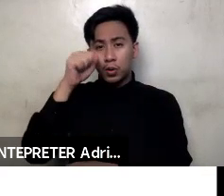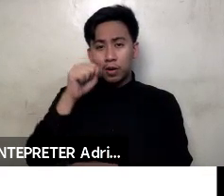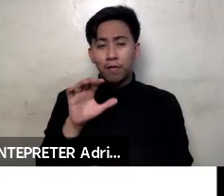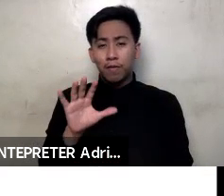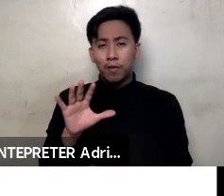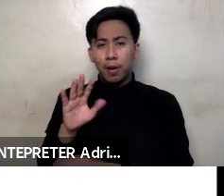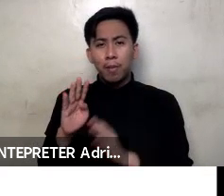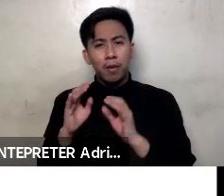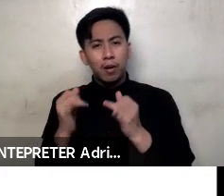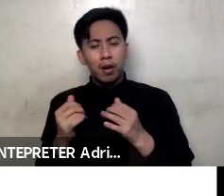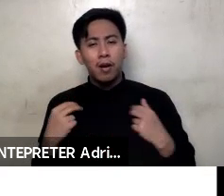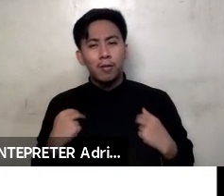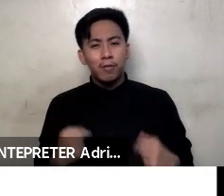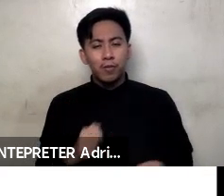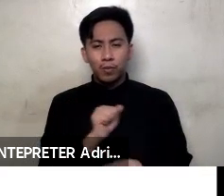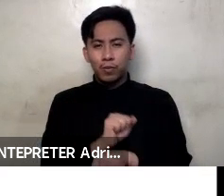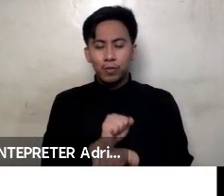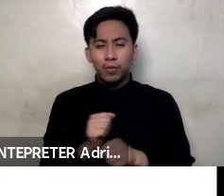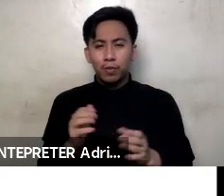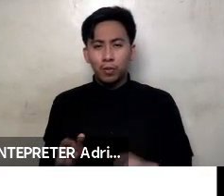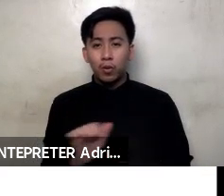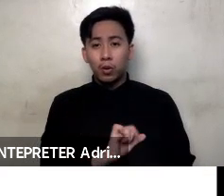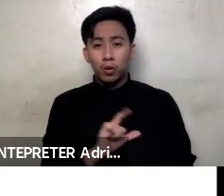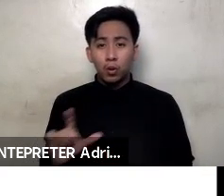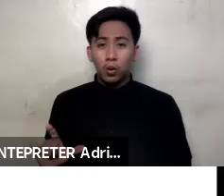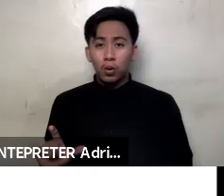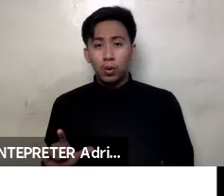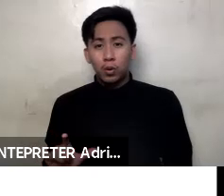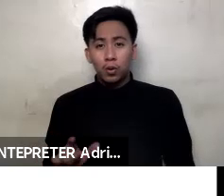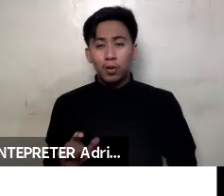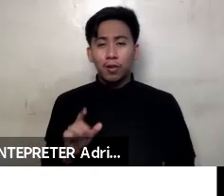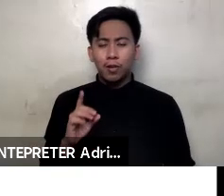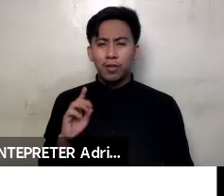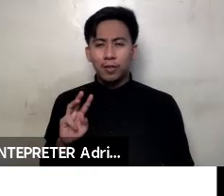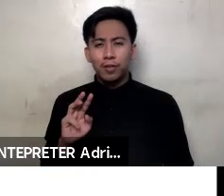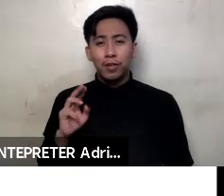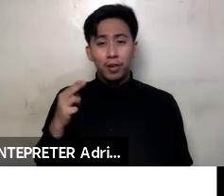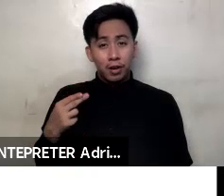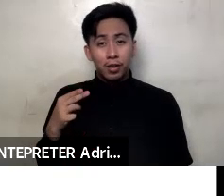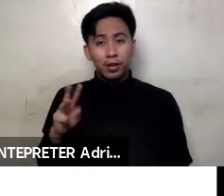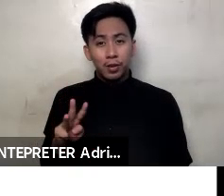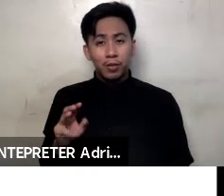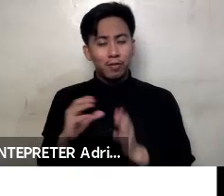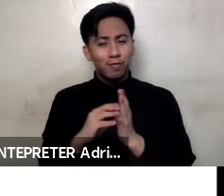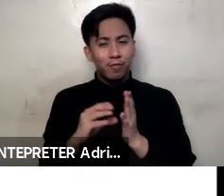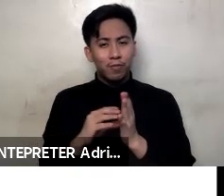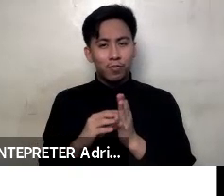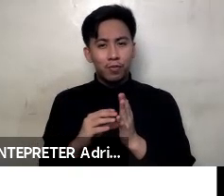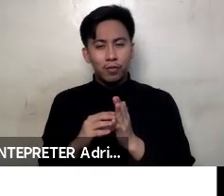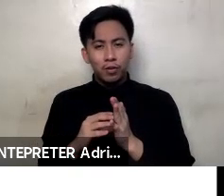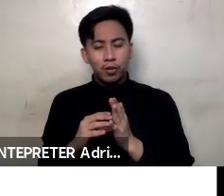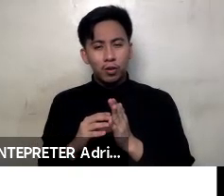5 barangay health workers. All BNS and BHWs of the city